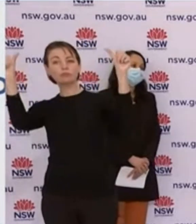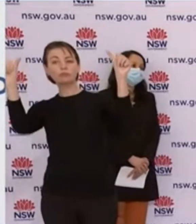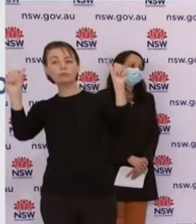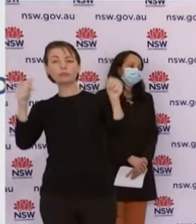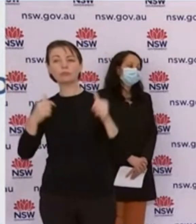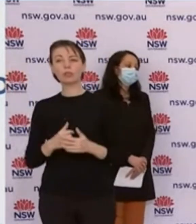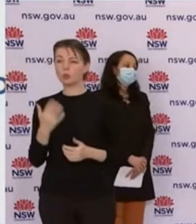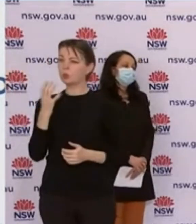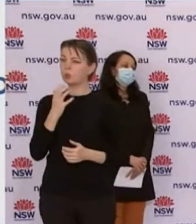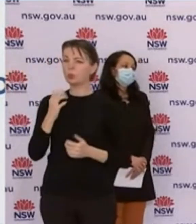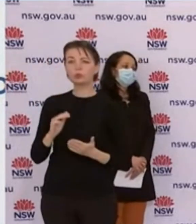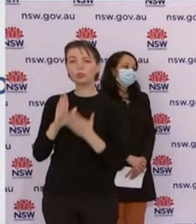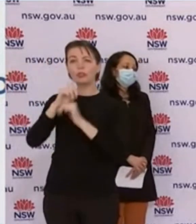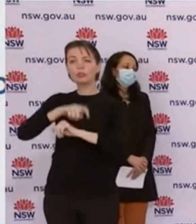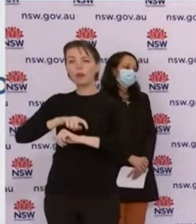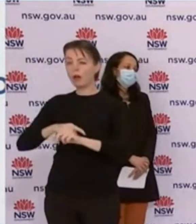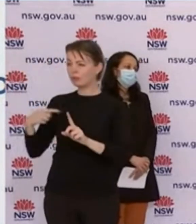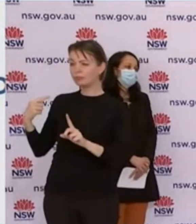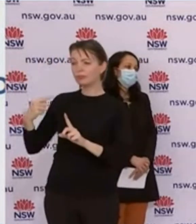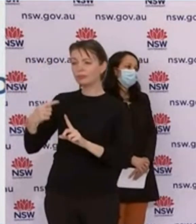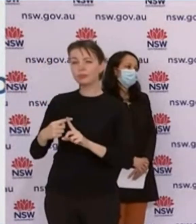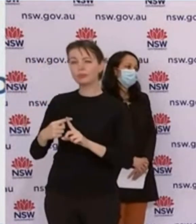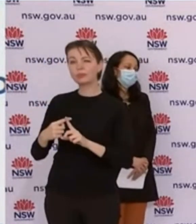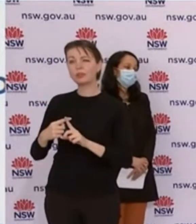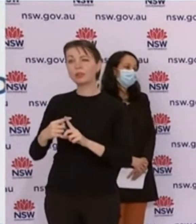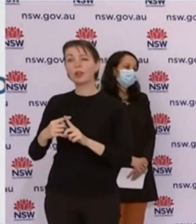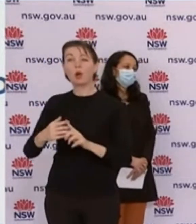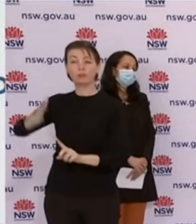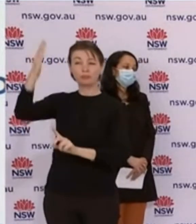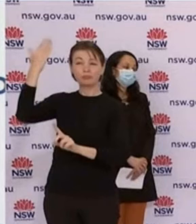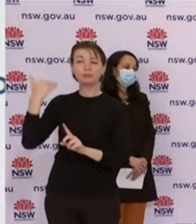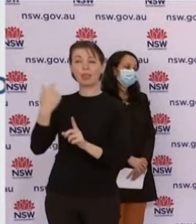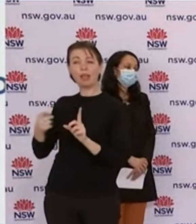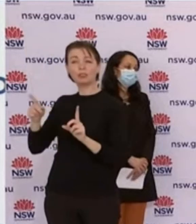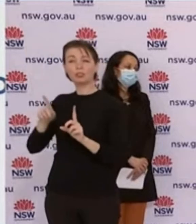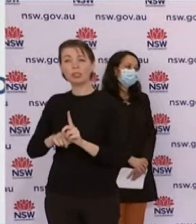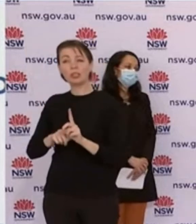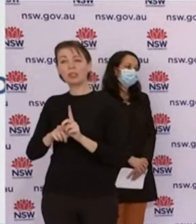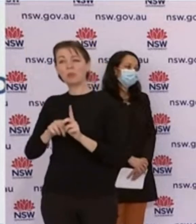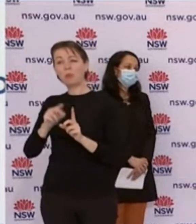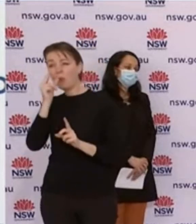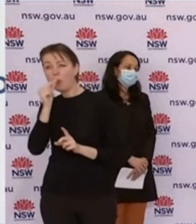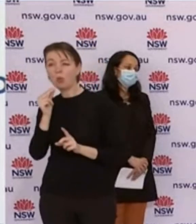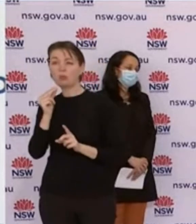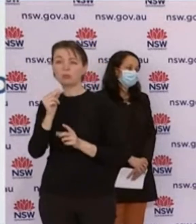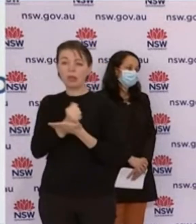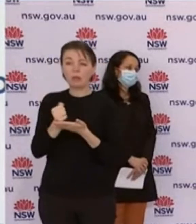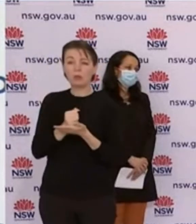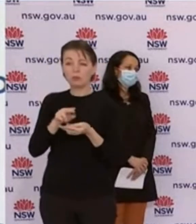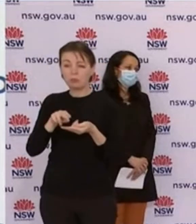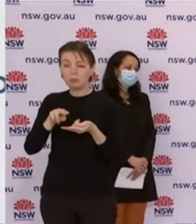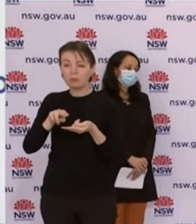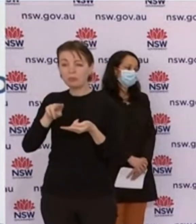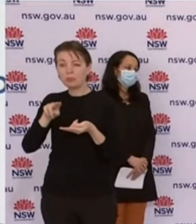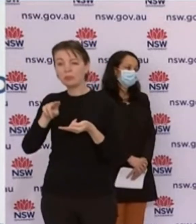change the way we think about COVID. We've been used to having zero or small number of cases for a long time, and now we're having to confront what living with